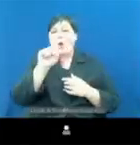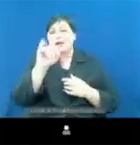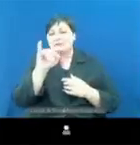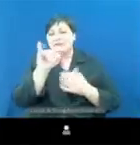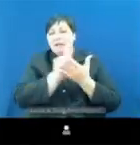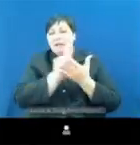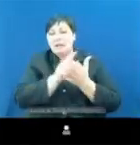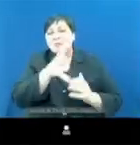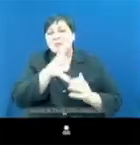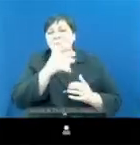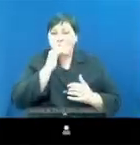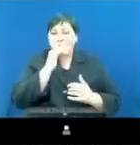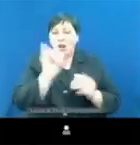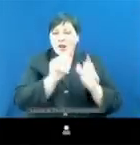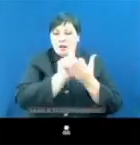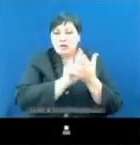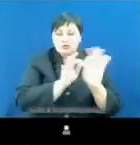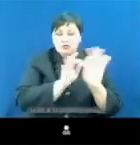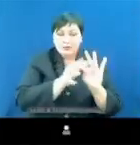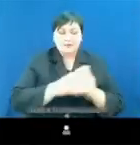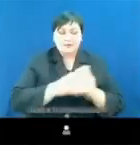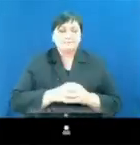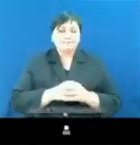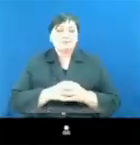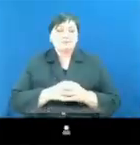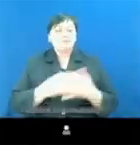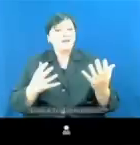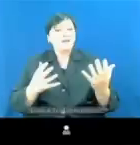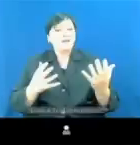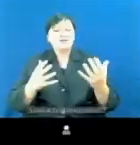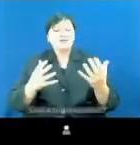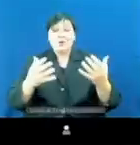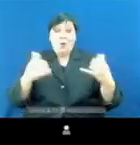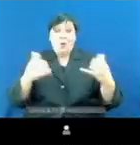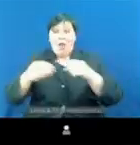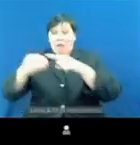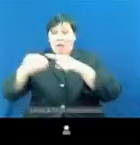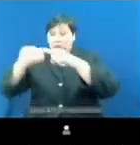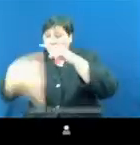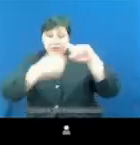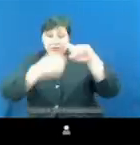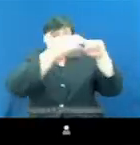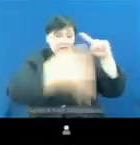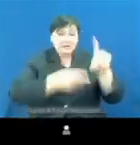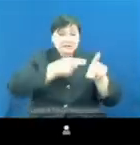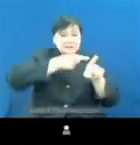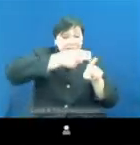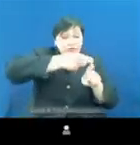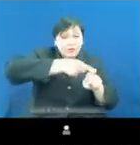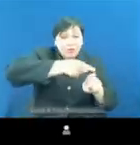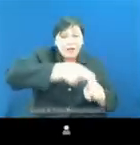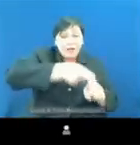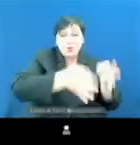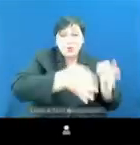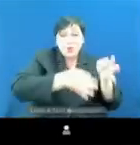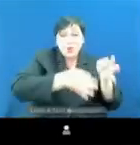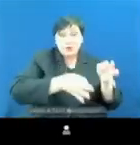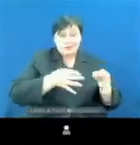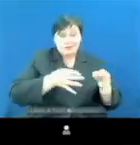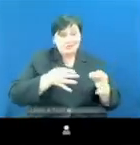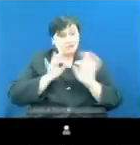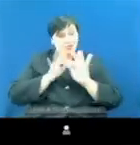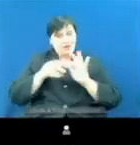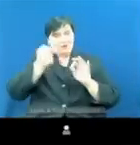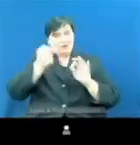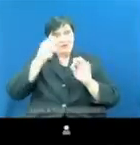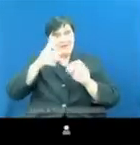So there are a number of specialized courts, and the interpreter needs a general understanding of the specialized courts as well.